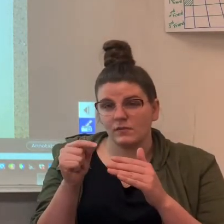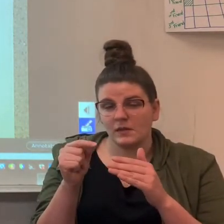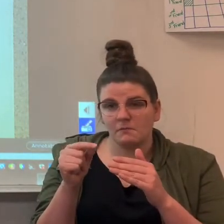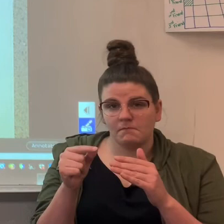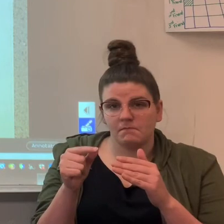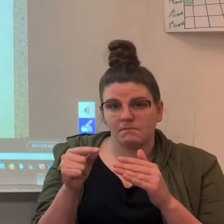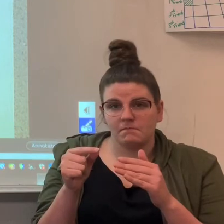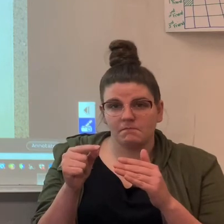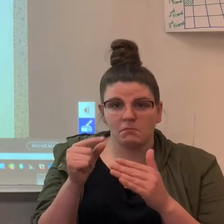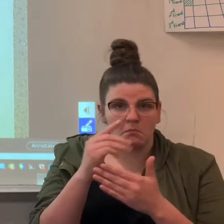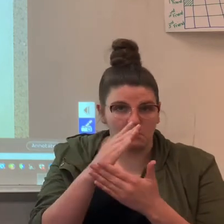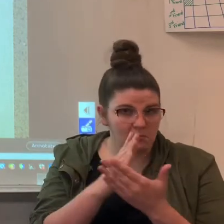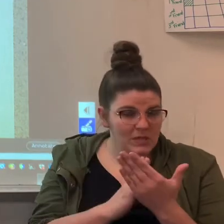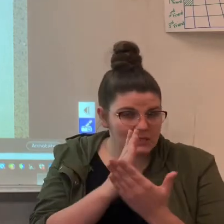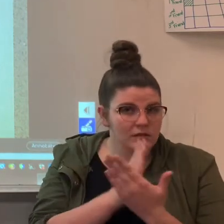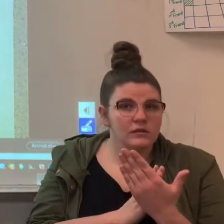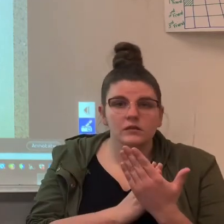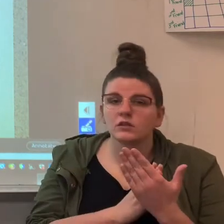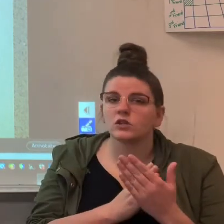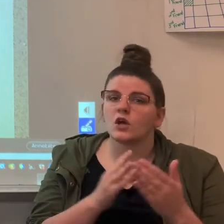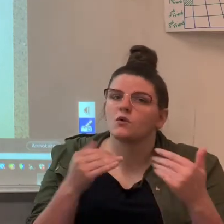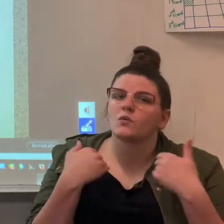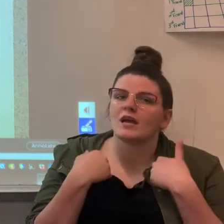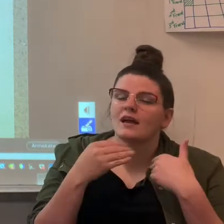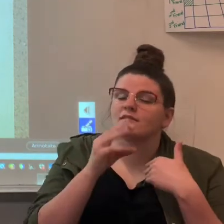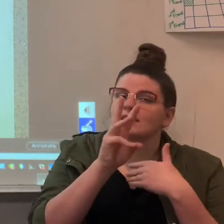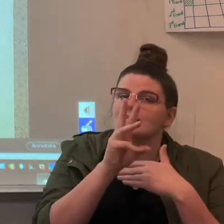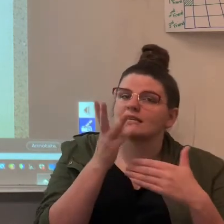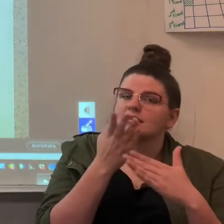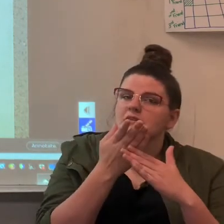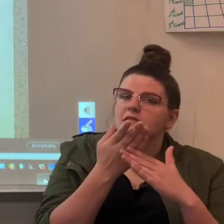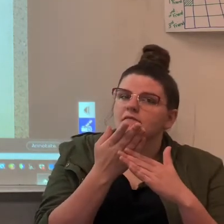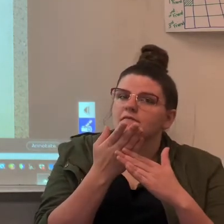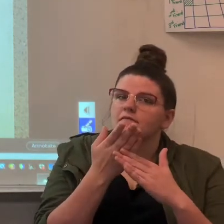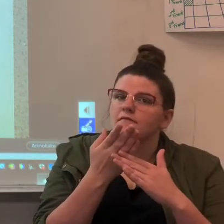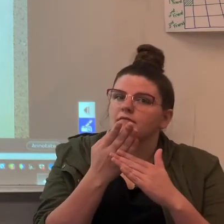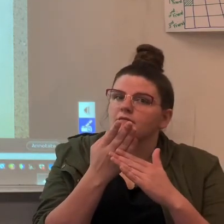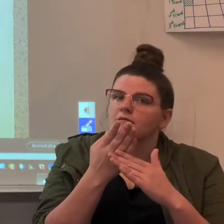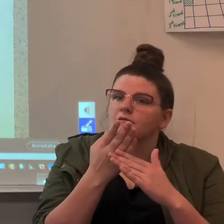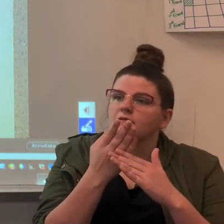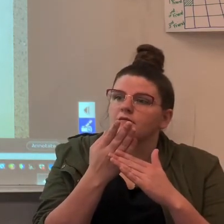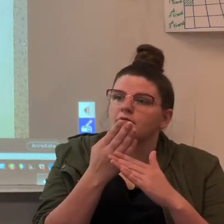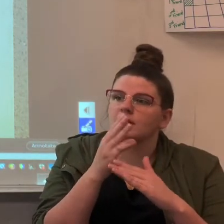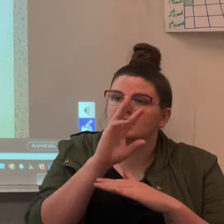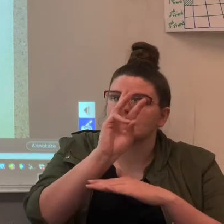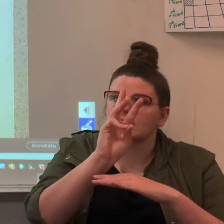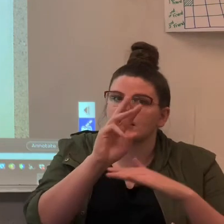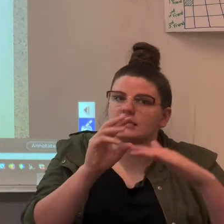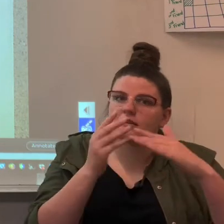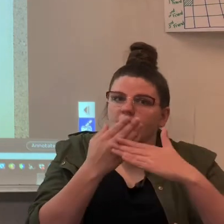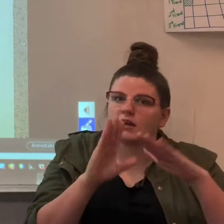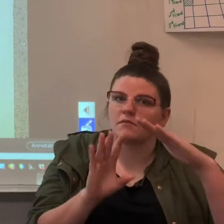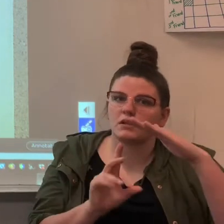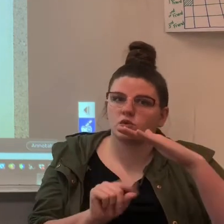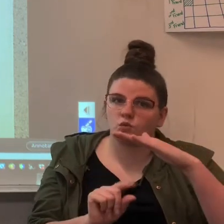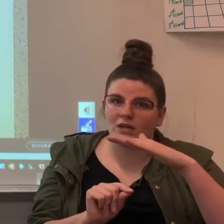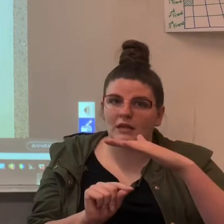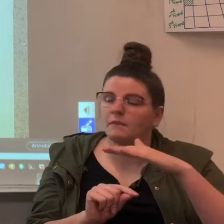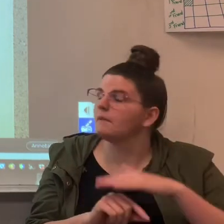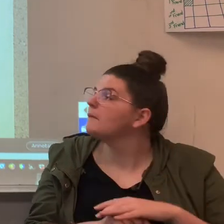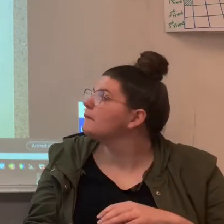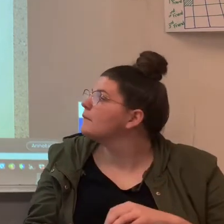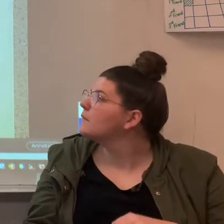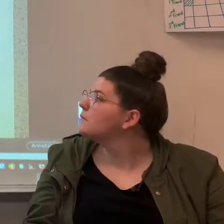that are being divided among 20 servings. So once again, that is 6 divided by 20.